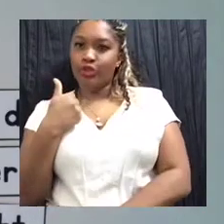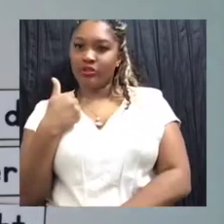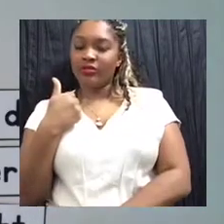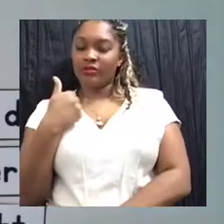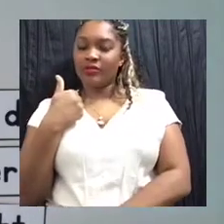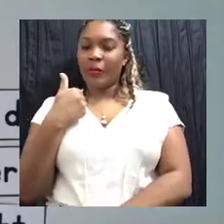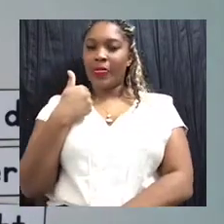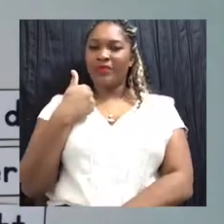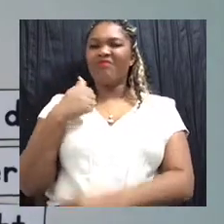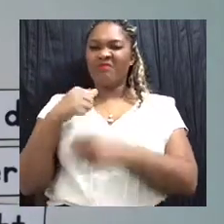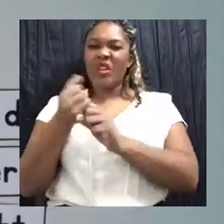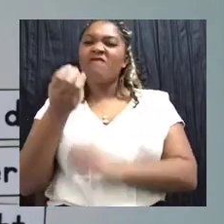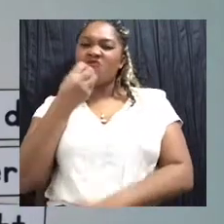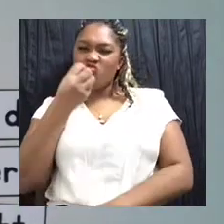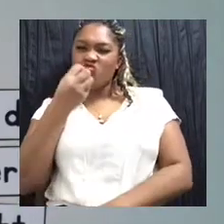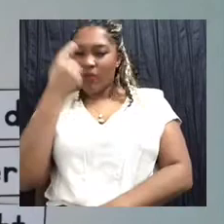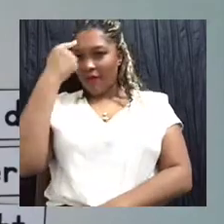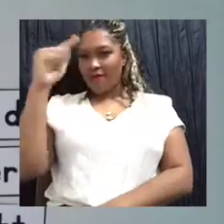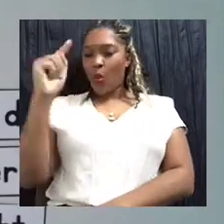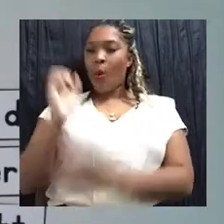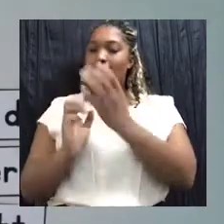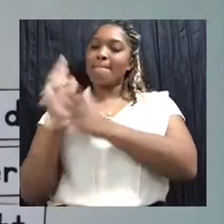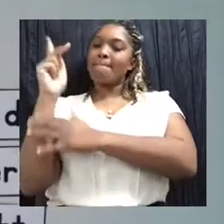or food for the plant.